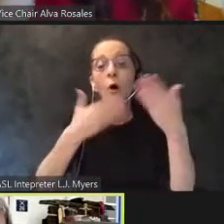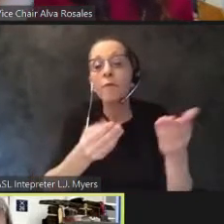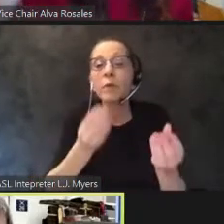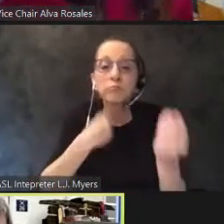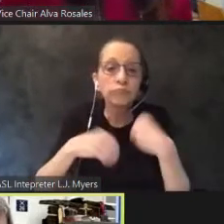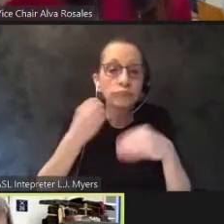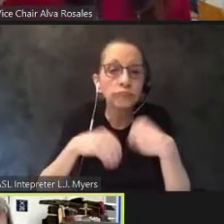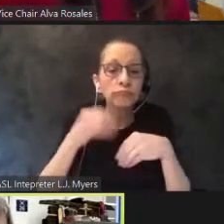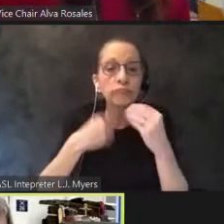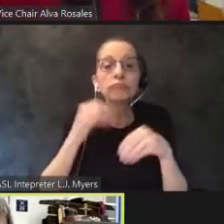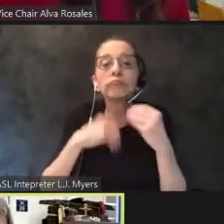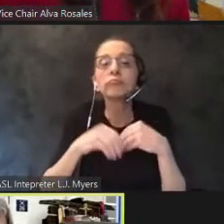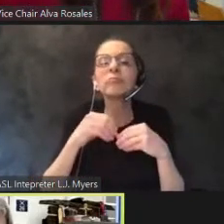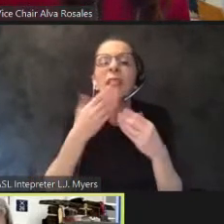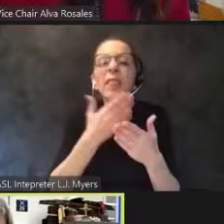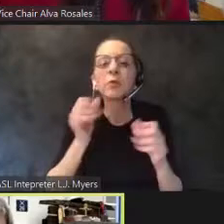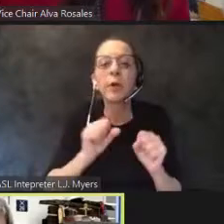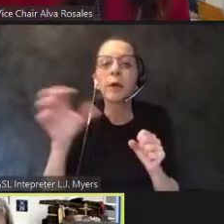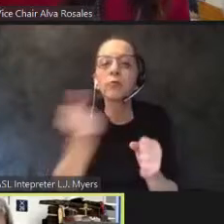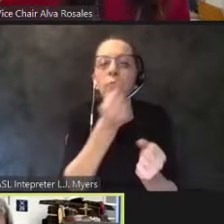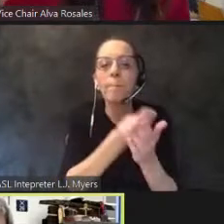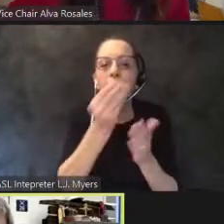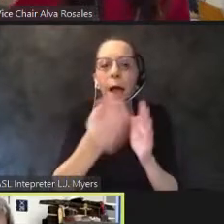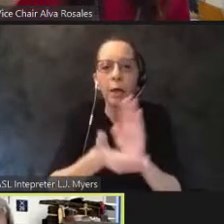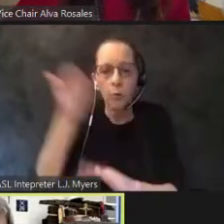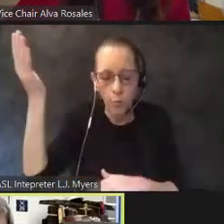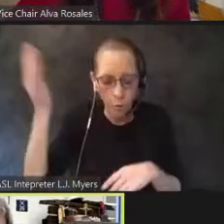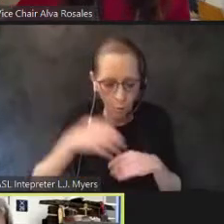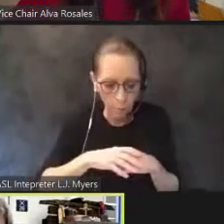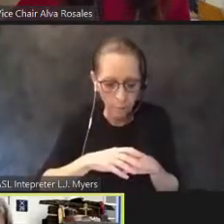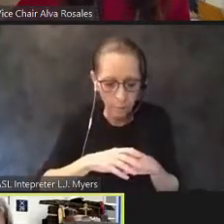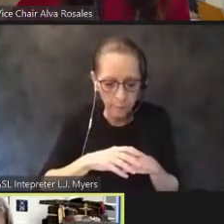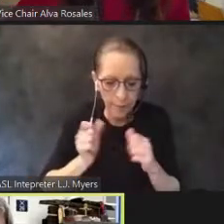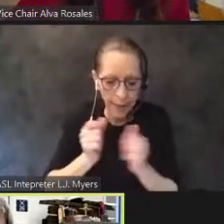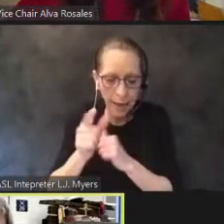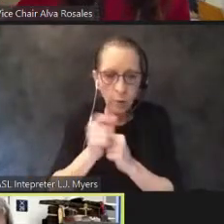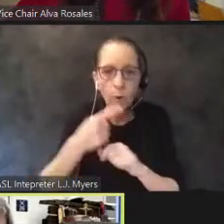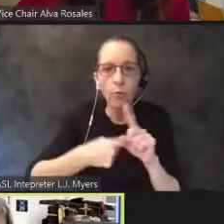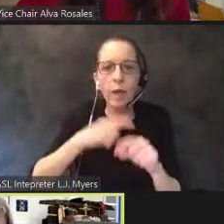and incidental grab-and-go items. The lease has an initial annual rent of